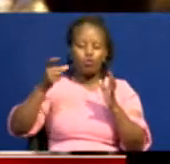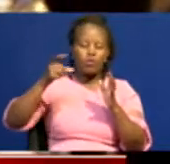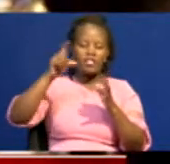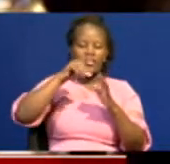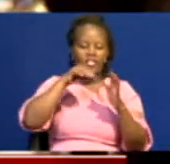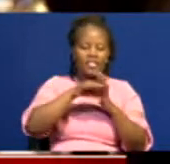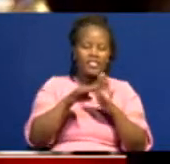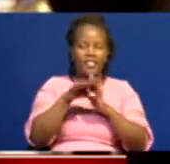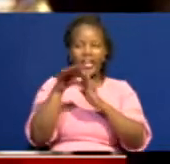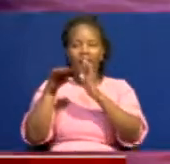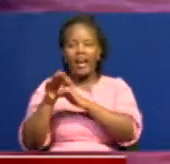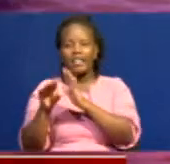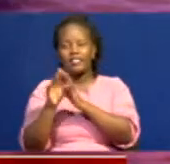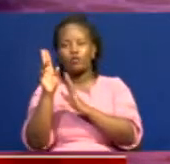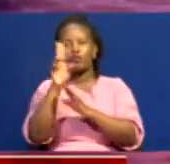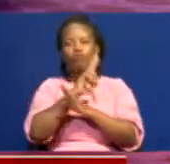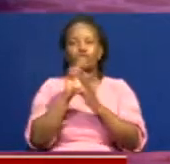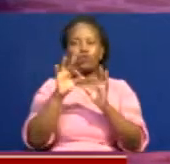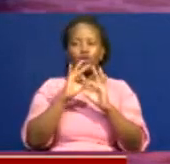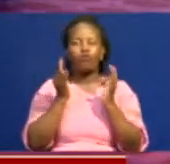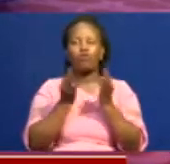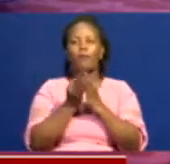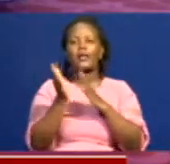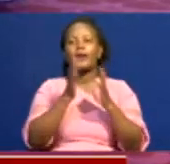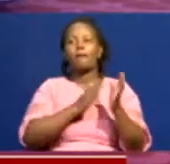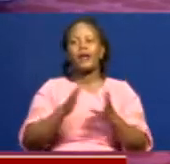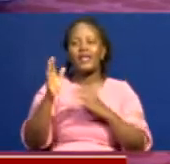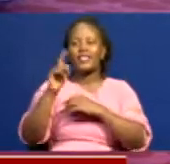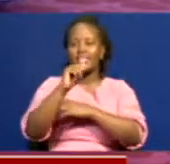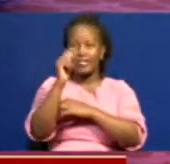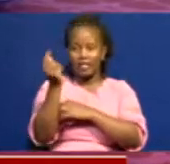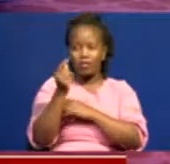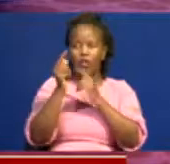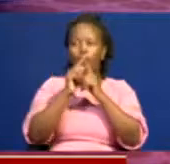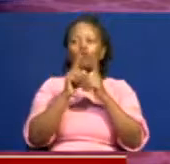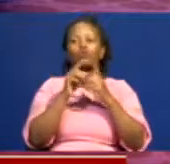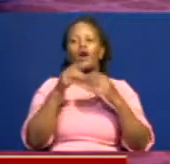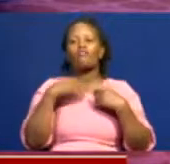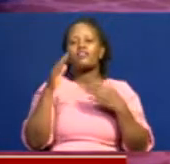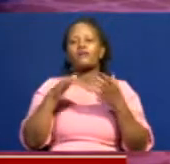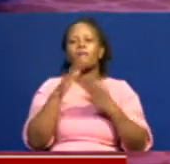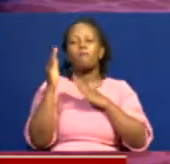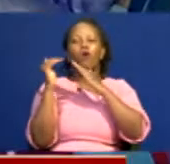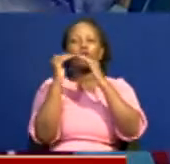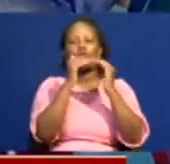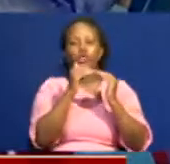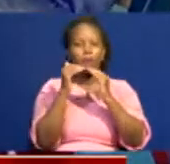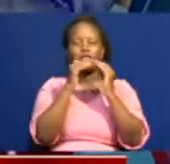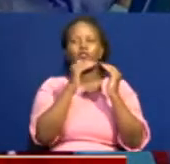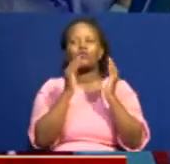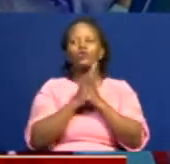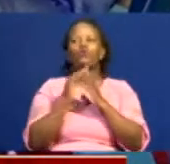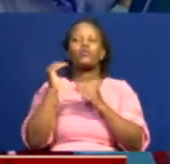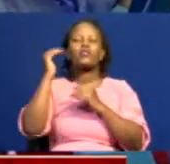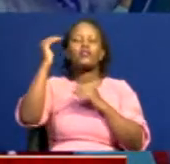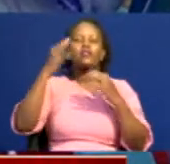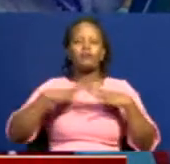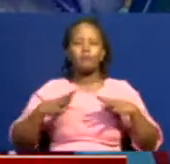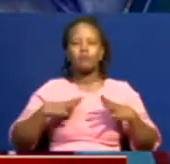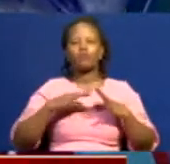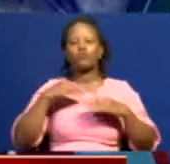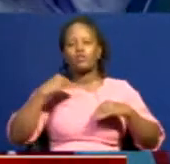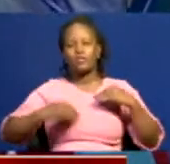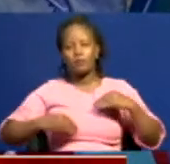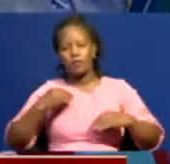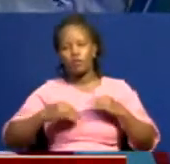modern contraceptives across Kenya while increasing equity and sustainability with a particular focus on adolescents, people living with disability, and